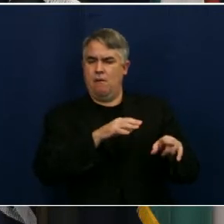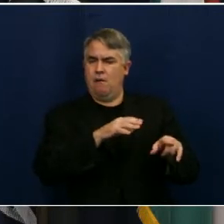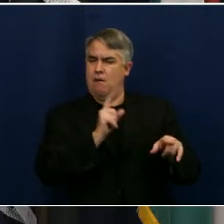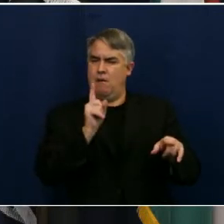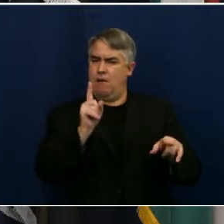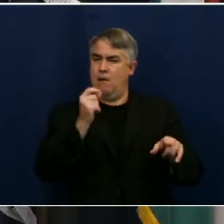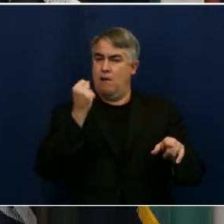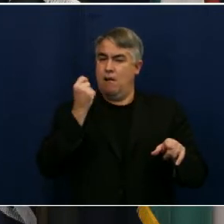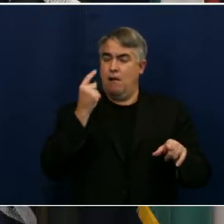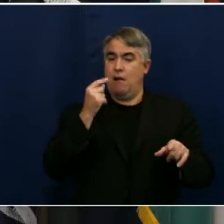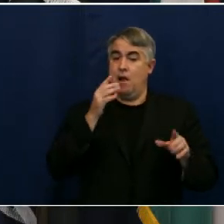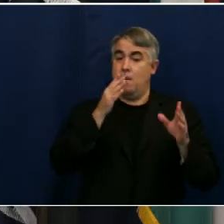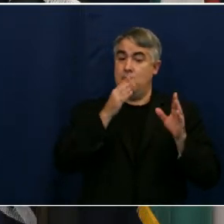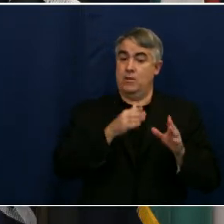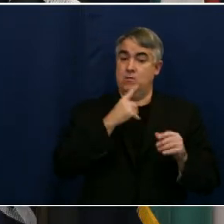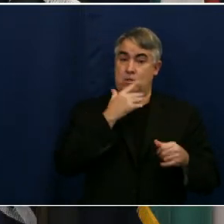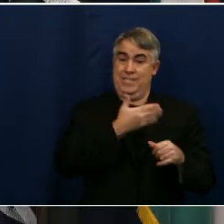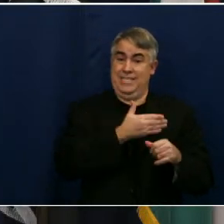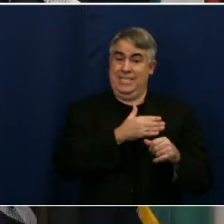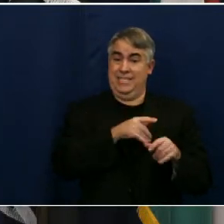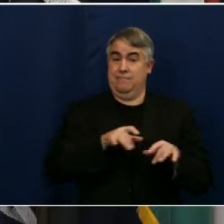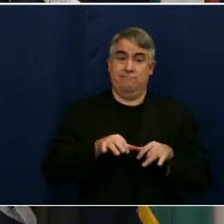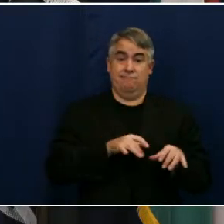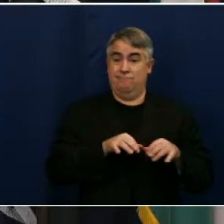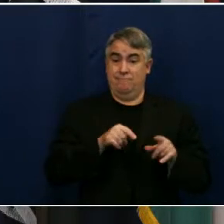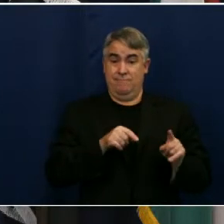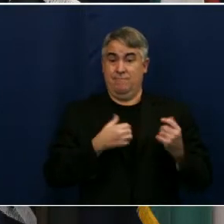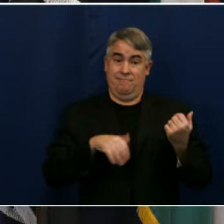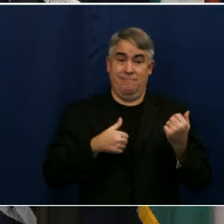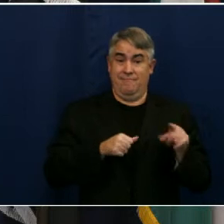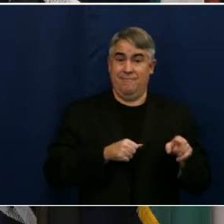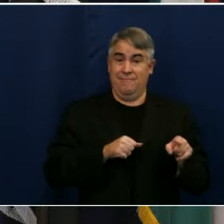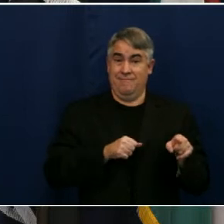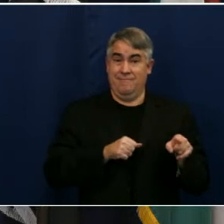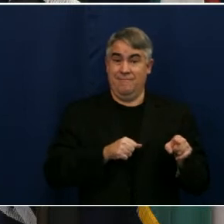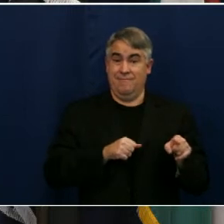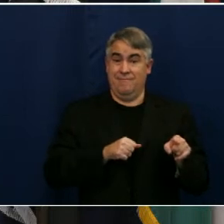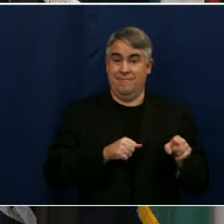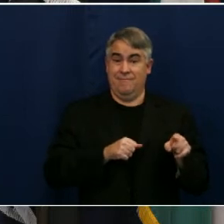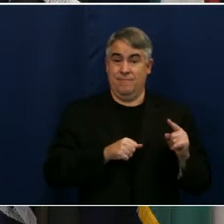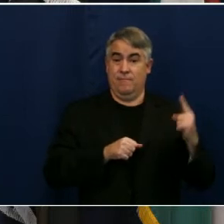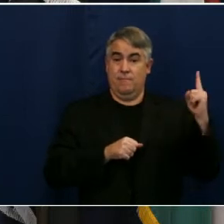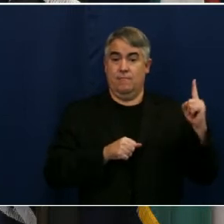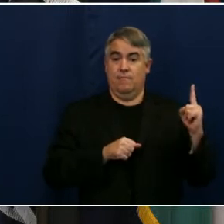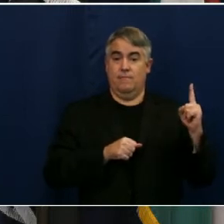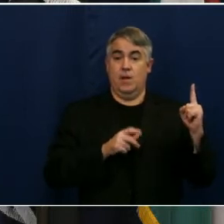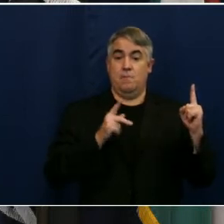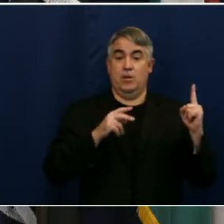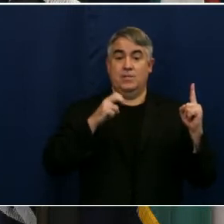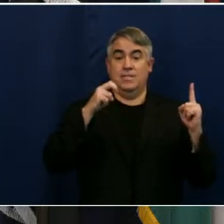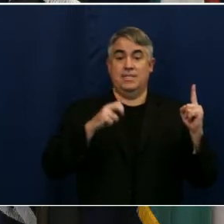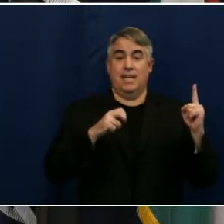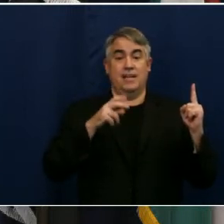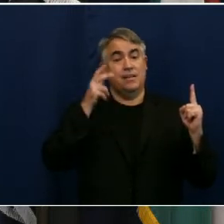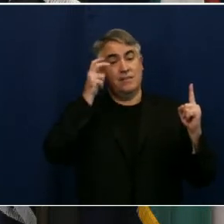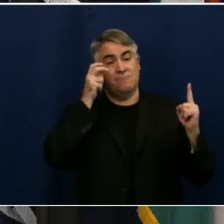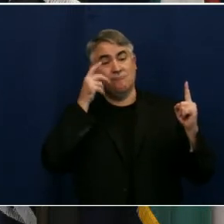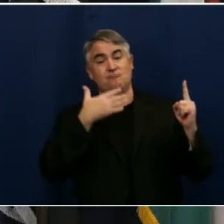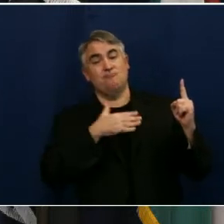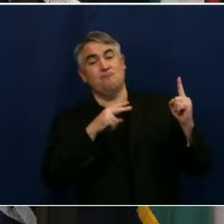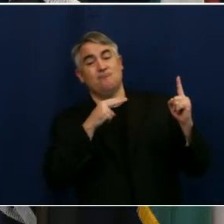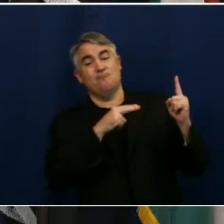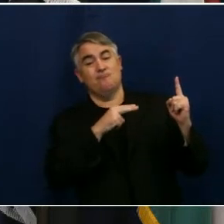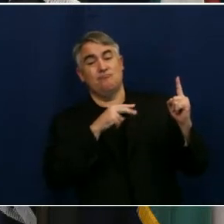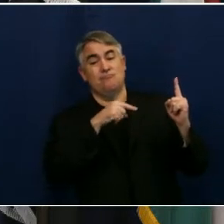live performer and the patron. So someone sitting at a table in an outdoor dining environment needs to be 12 feet away from someone, say,